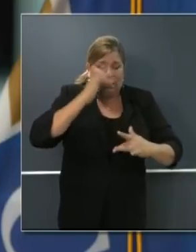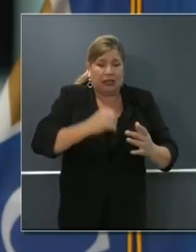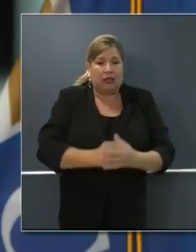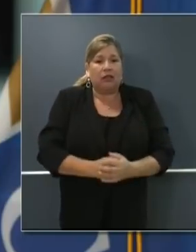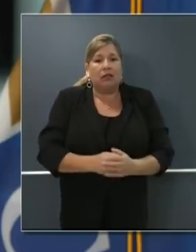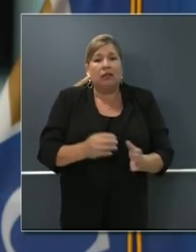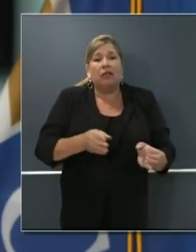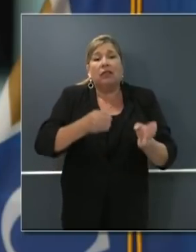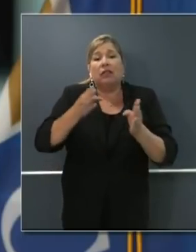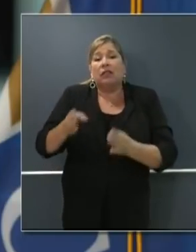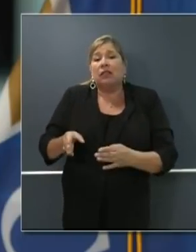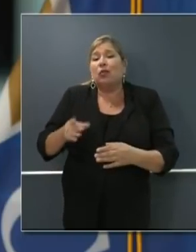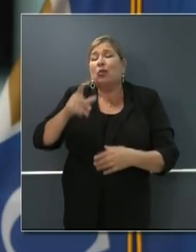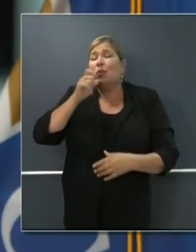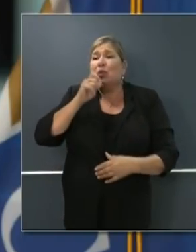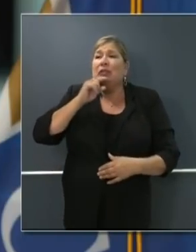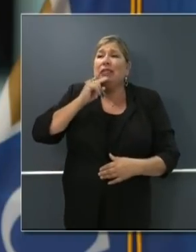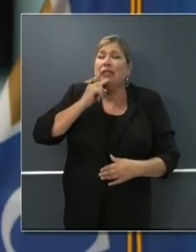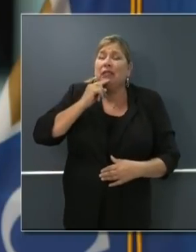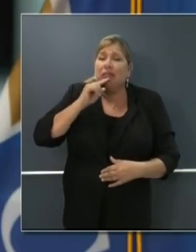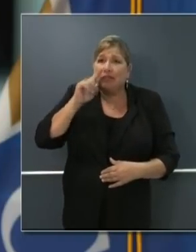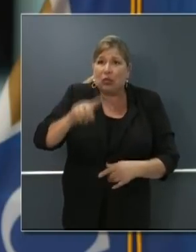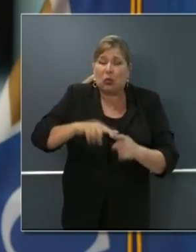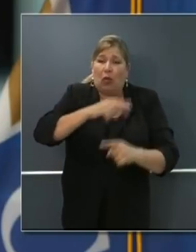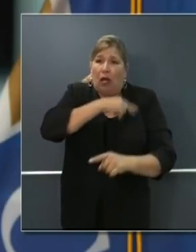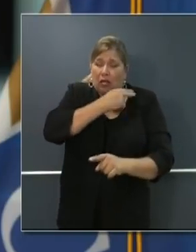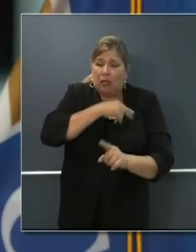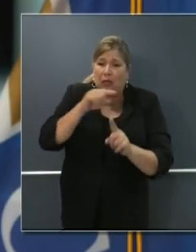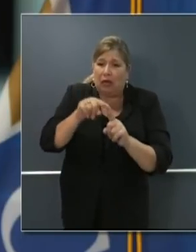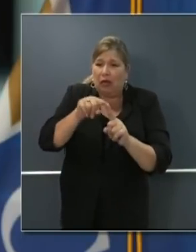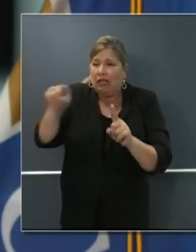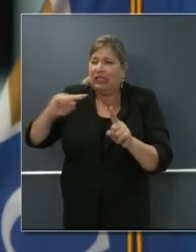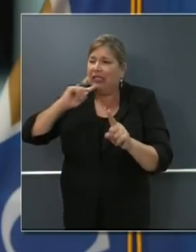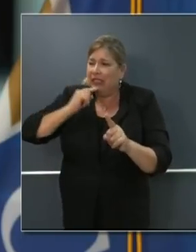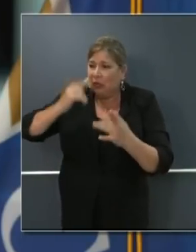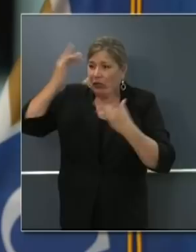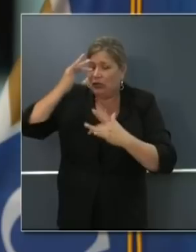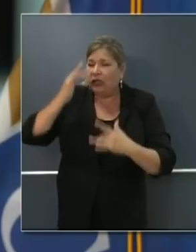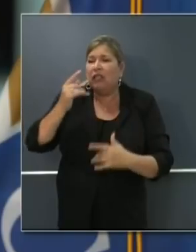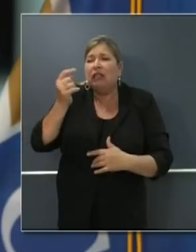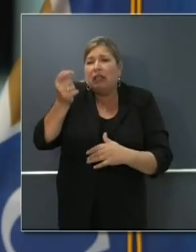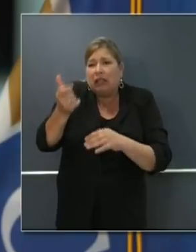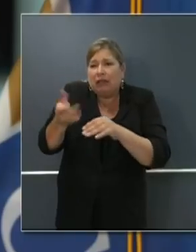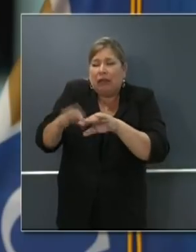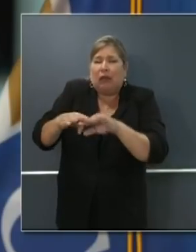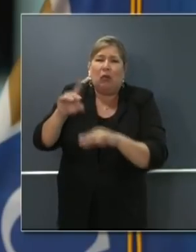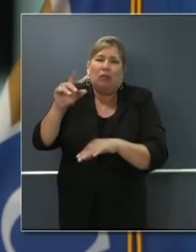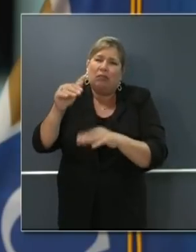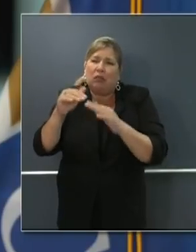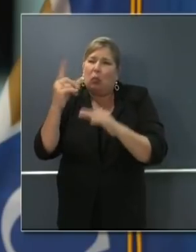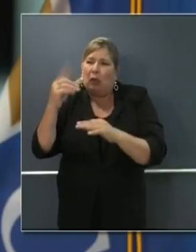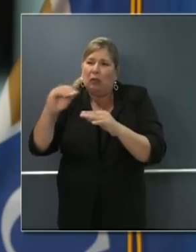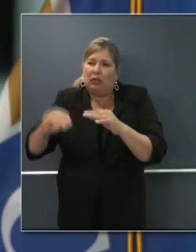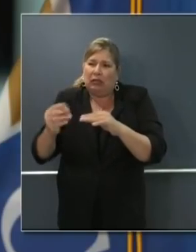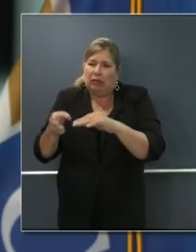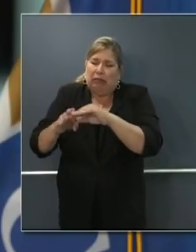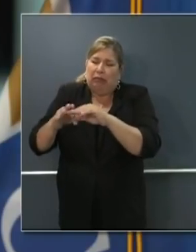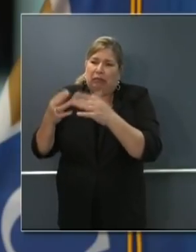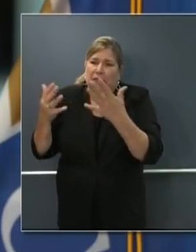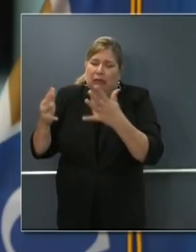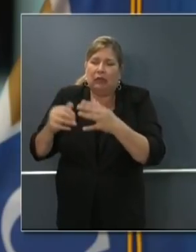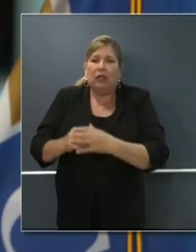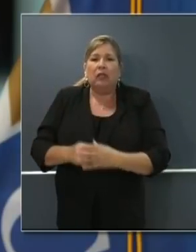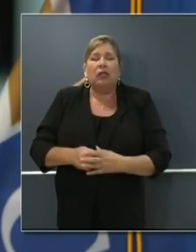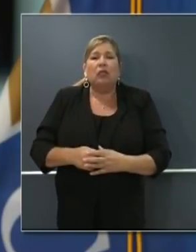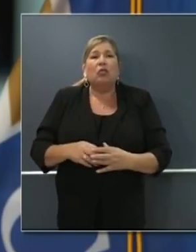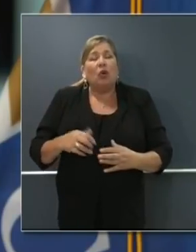a percentage point, less than a percentage point. So again, we're seeing some stability, some positive signs, and that's why I want to